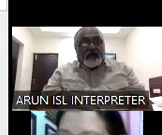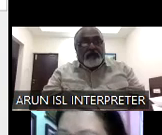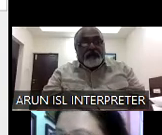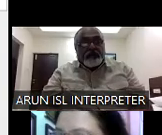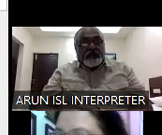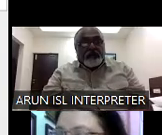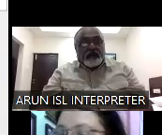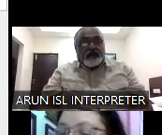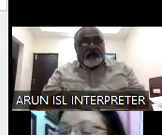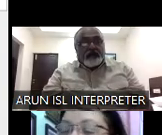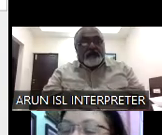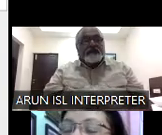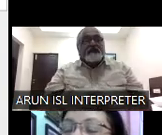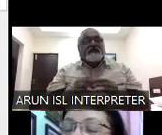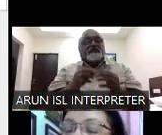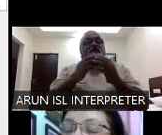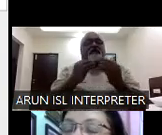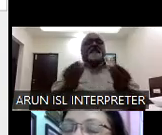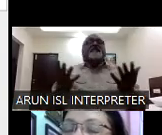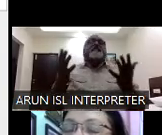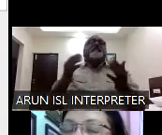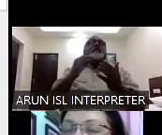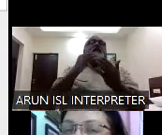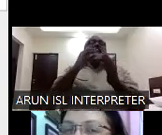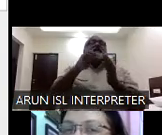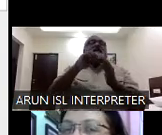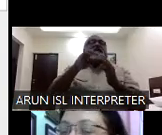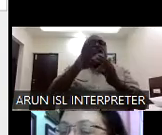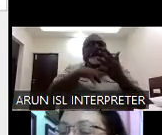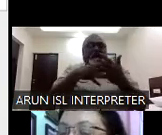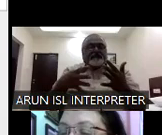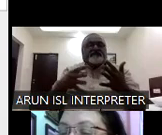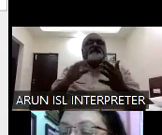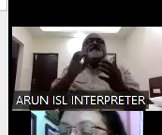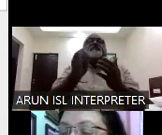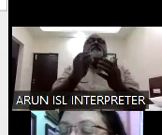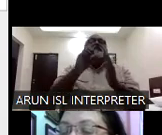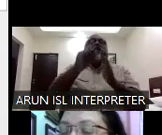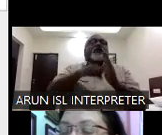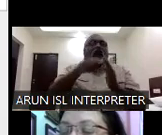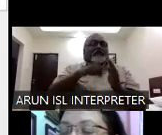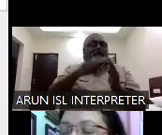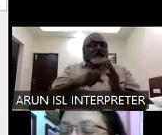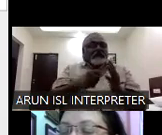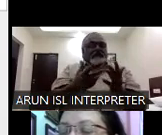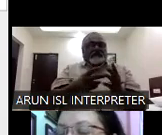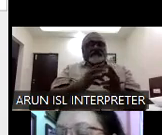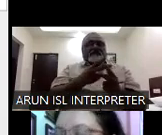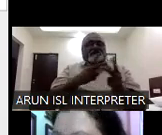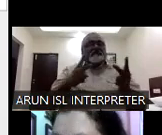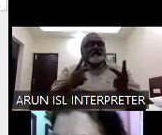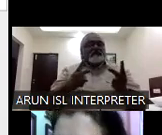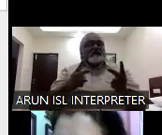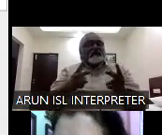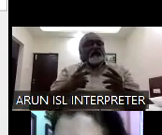and programs, I gave you the example of vaccination, the Supreme Court judgment, the High Court judgment, because filed by the